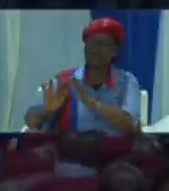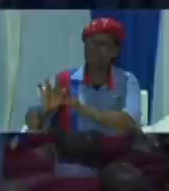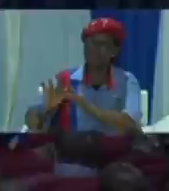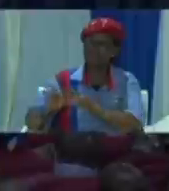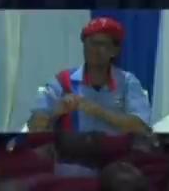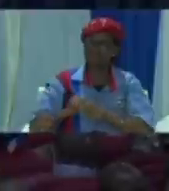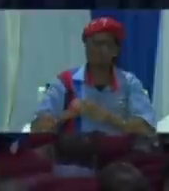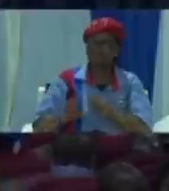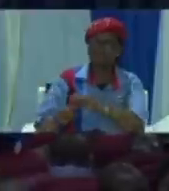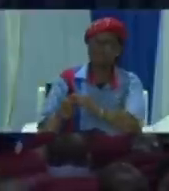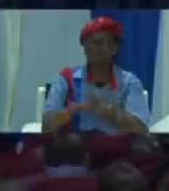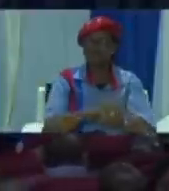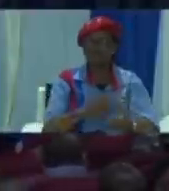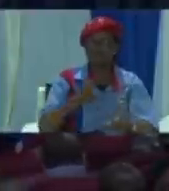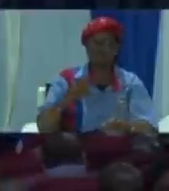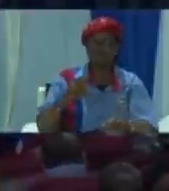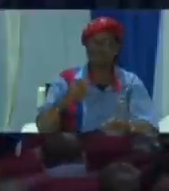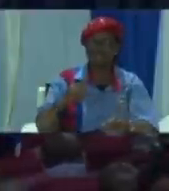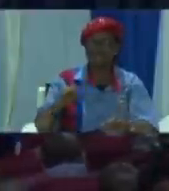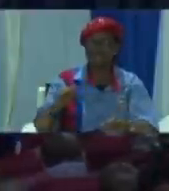turn the tide for him.